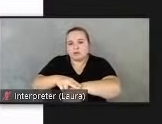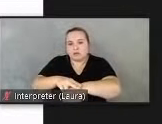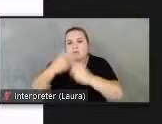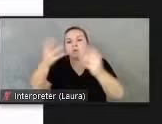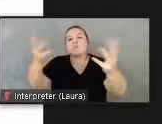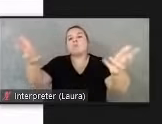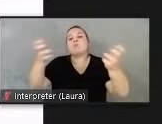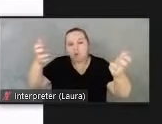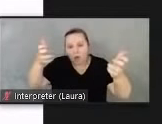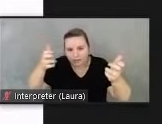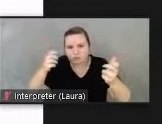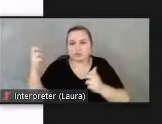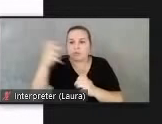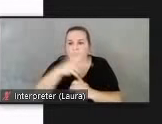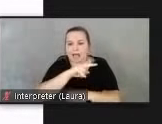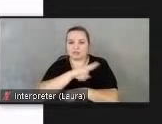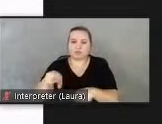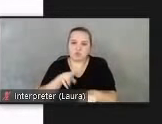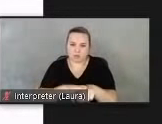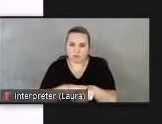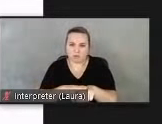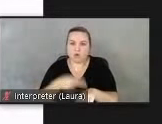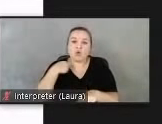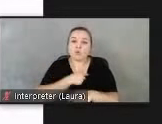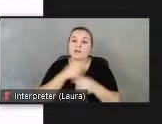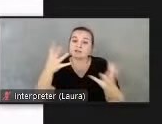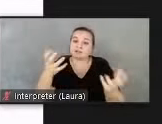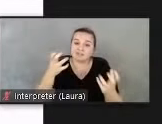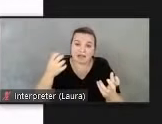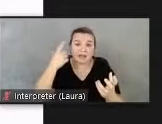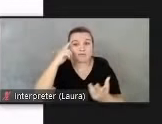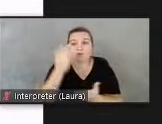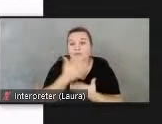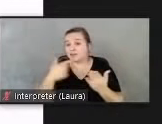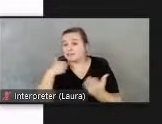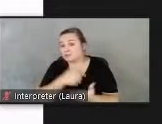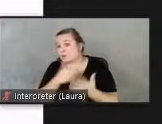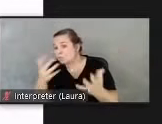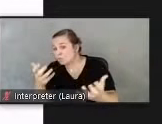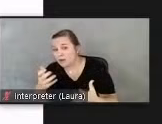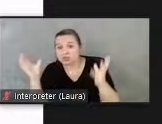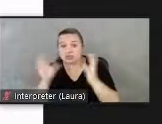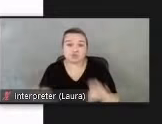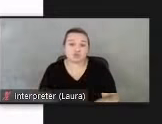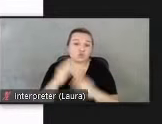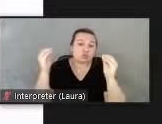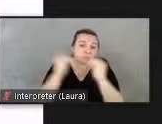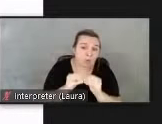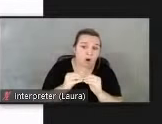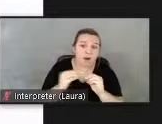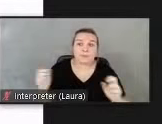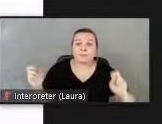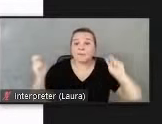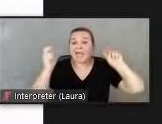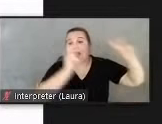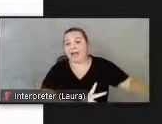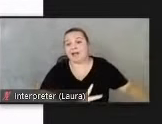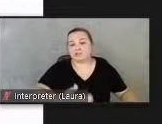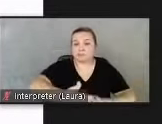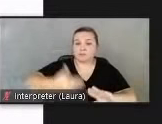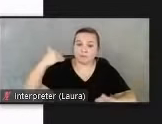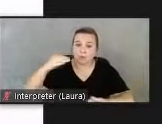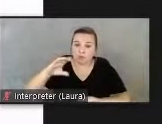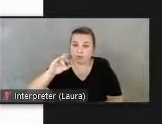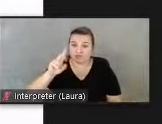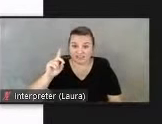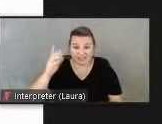have a desire for going back. We all have a desire for wanting to have things be there so that we can do more. Back to where we were before. I'm not sure what normal is